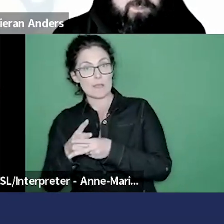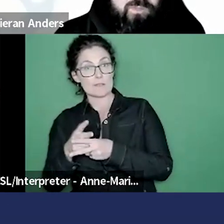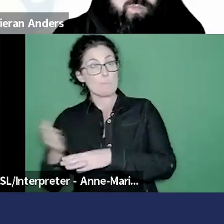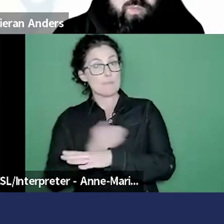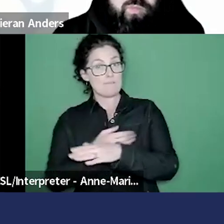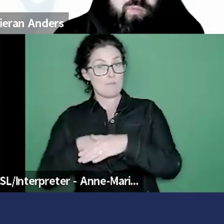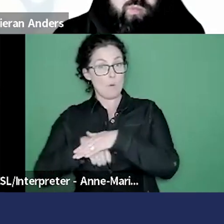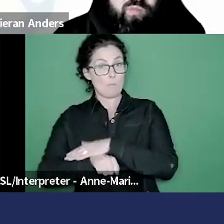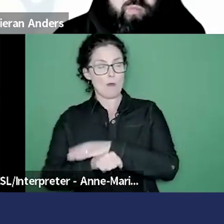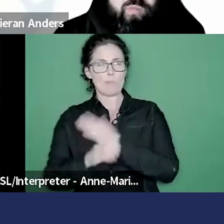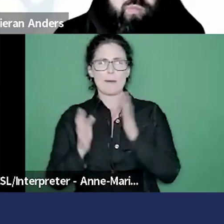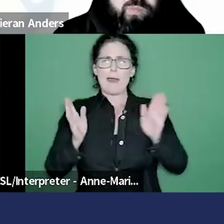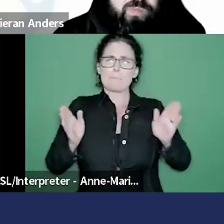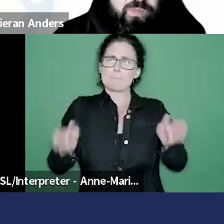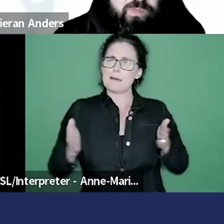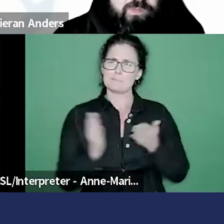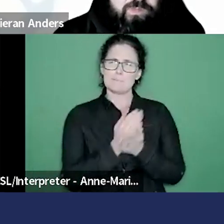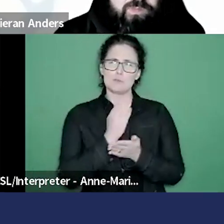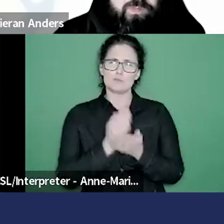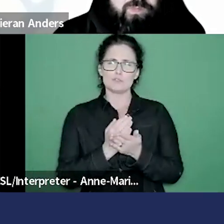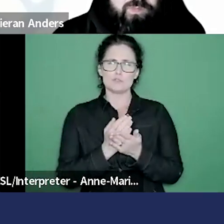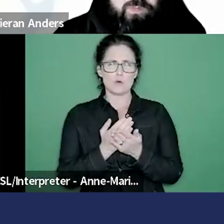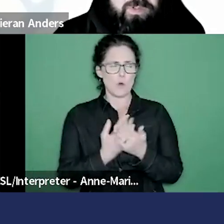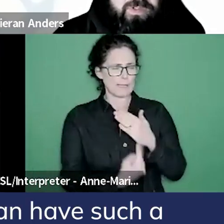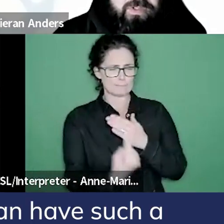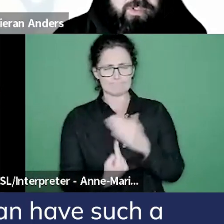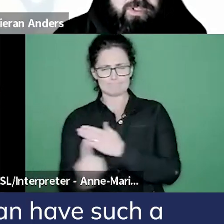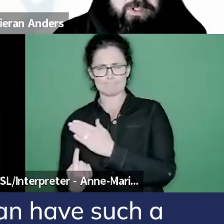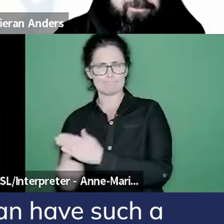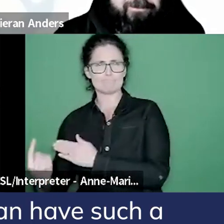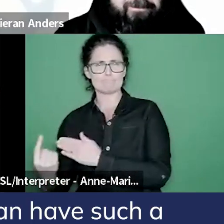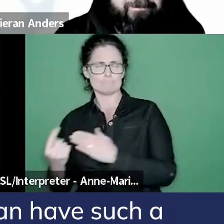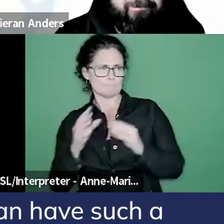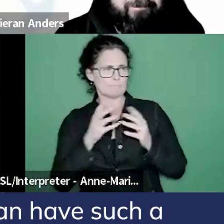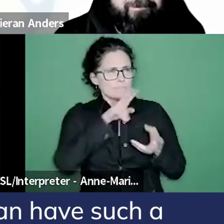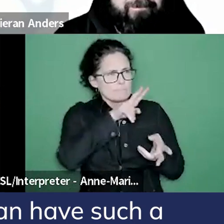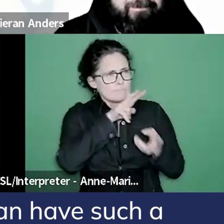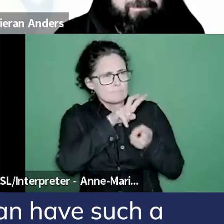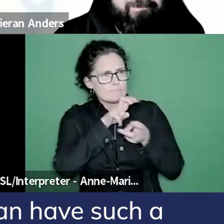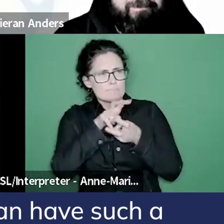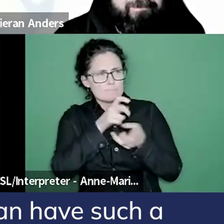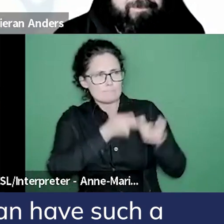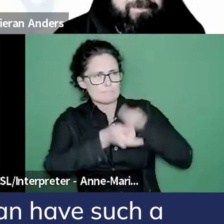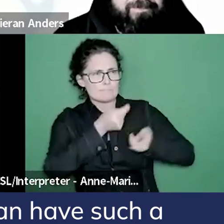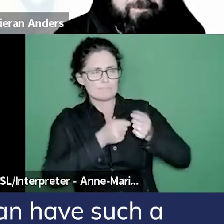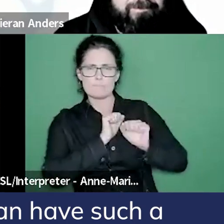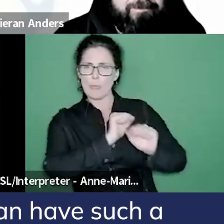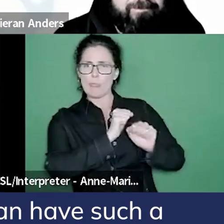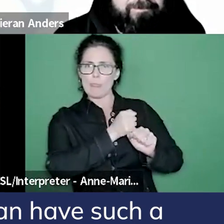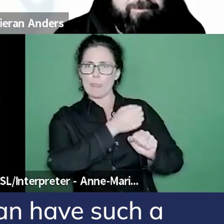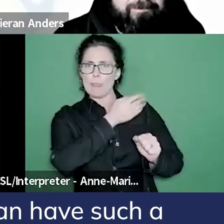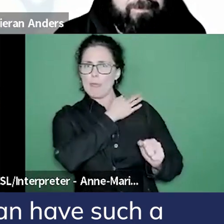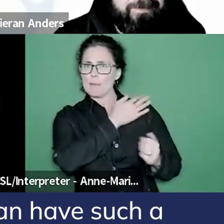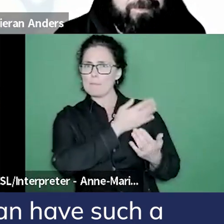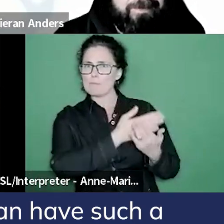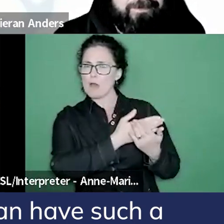treat each one as unique, and find out the background, because